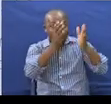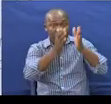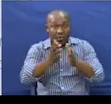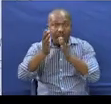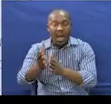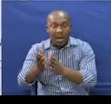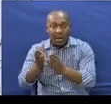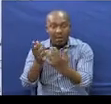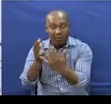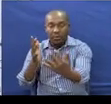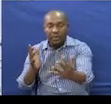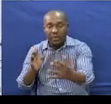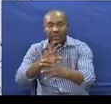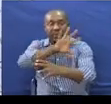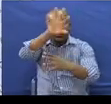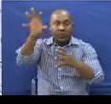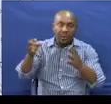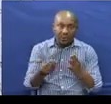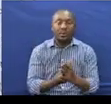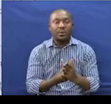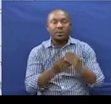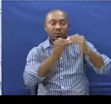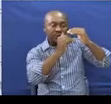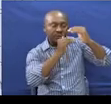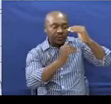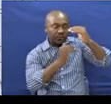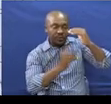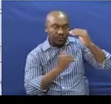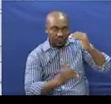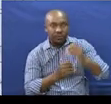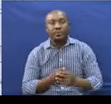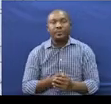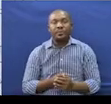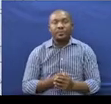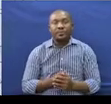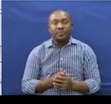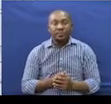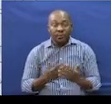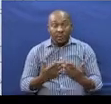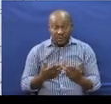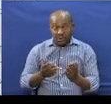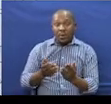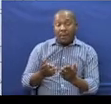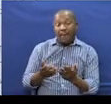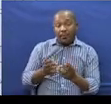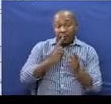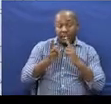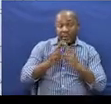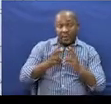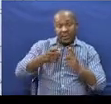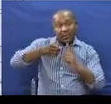for today, we are going to discuss the first subtopic, that is the concept of the